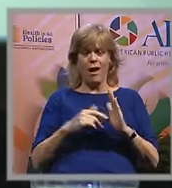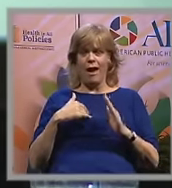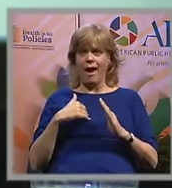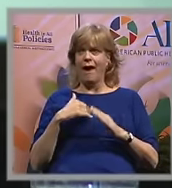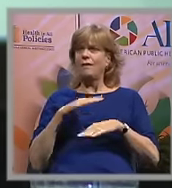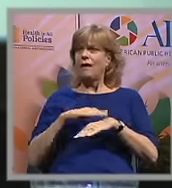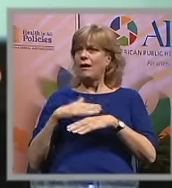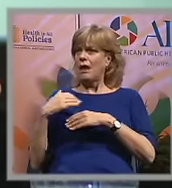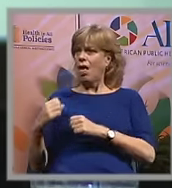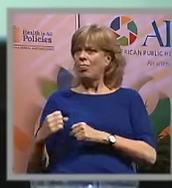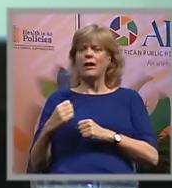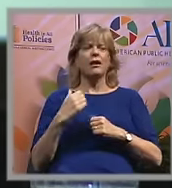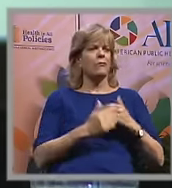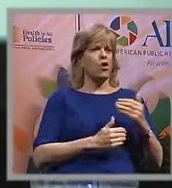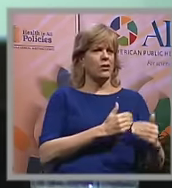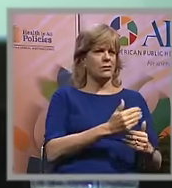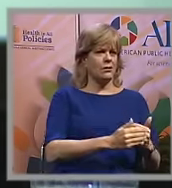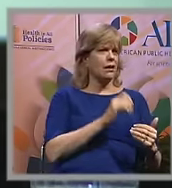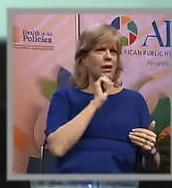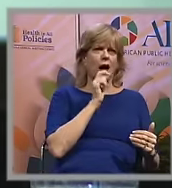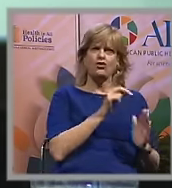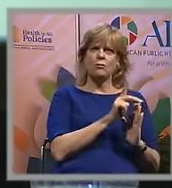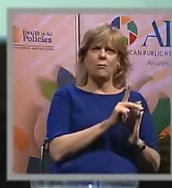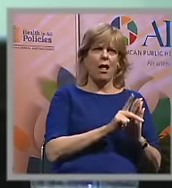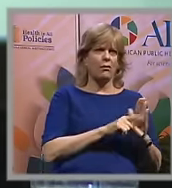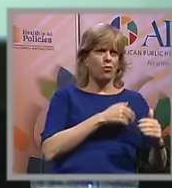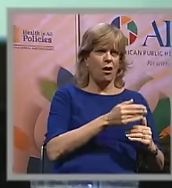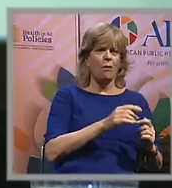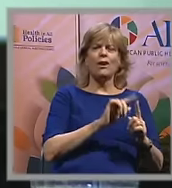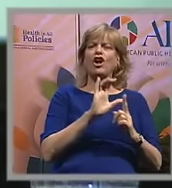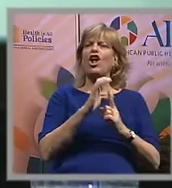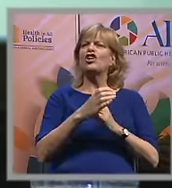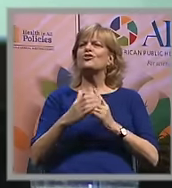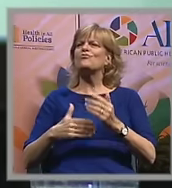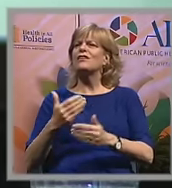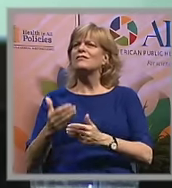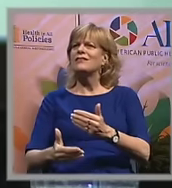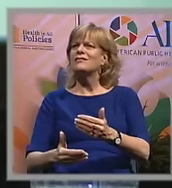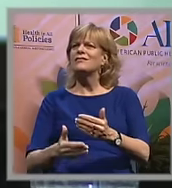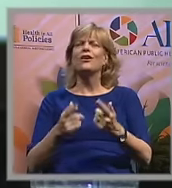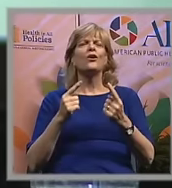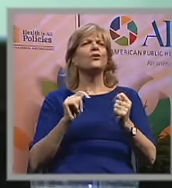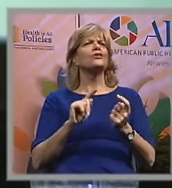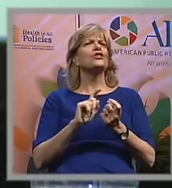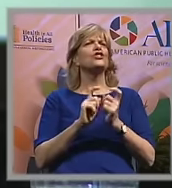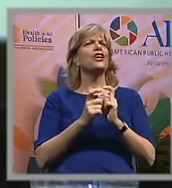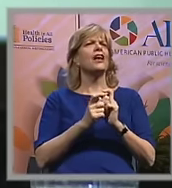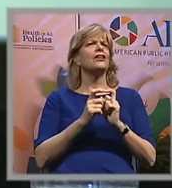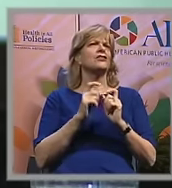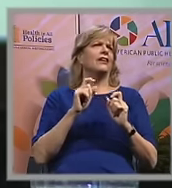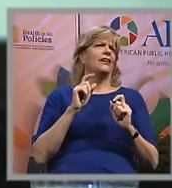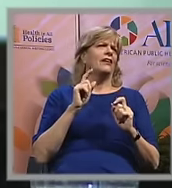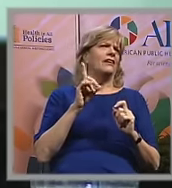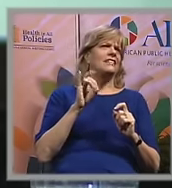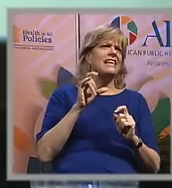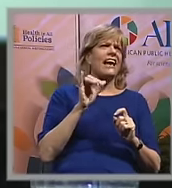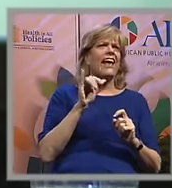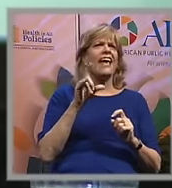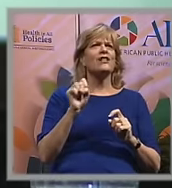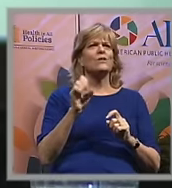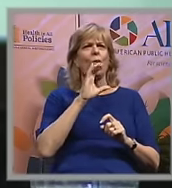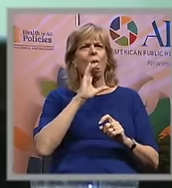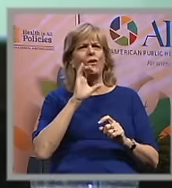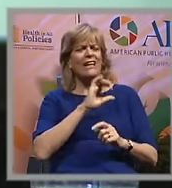process. And it's not just a policy process, but it's a cultural process, because we're trying to change decades-old attitudes that people